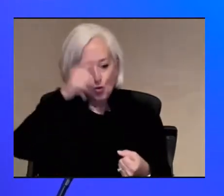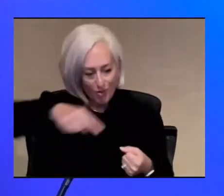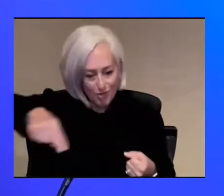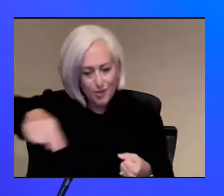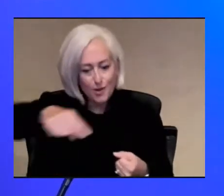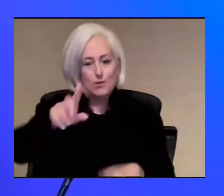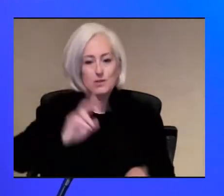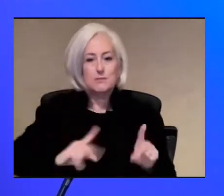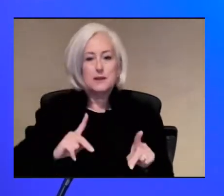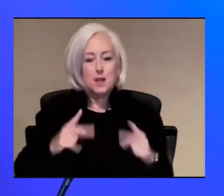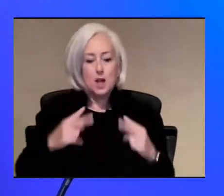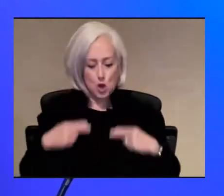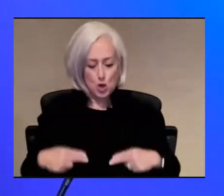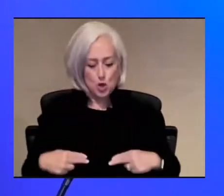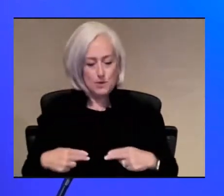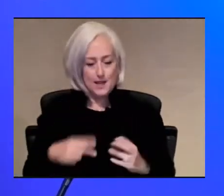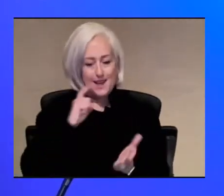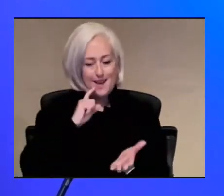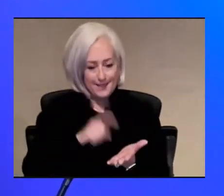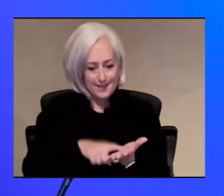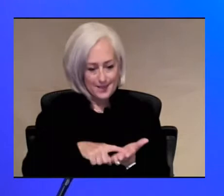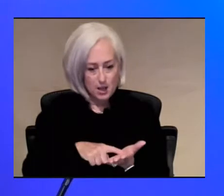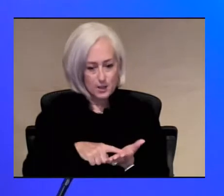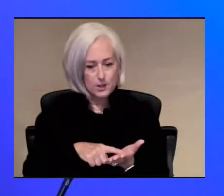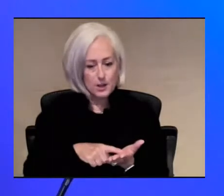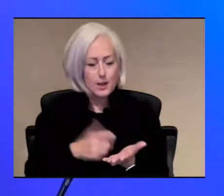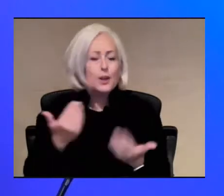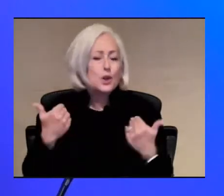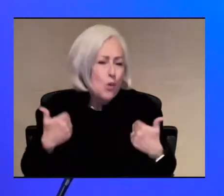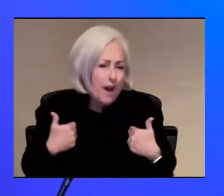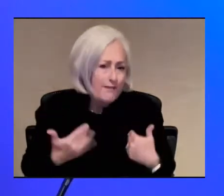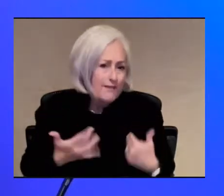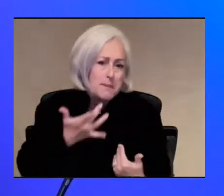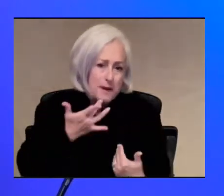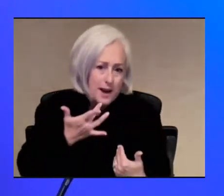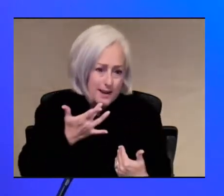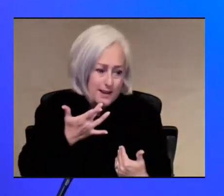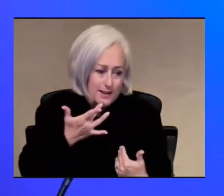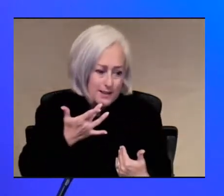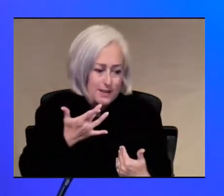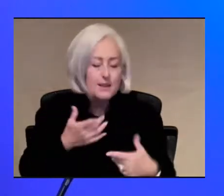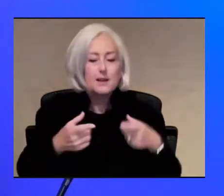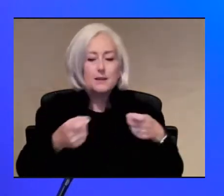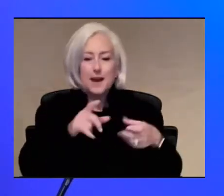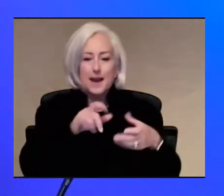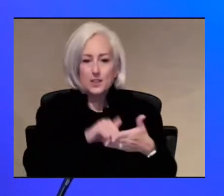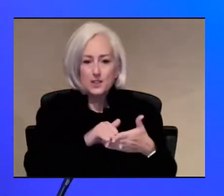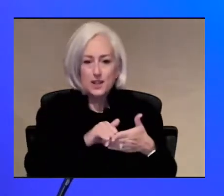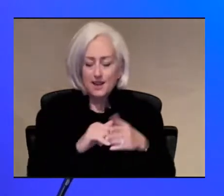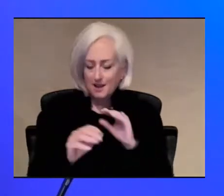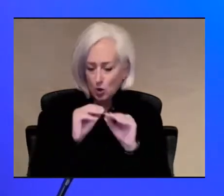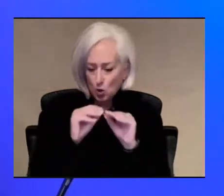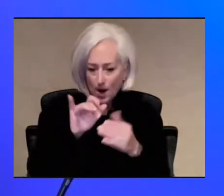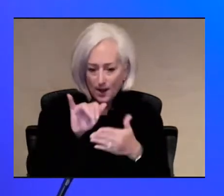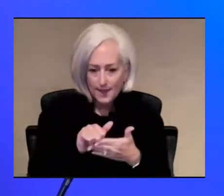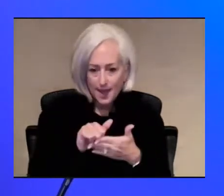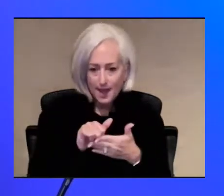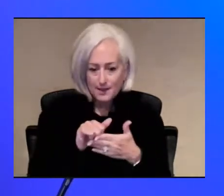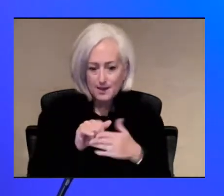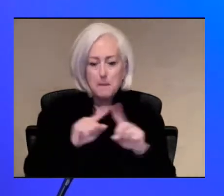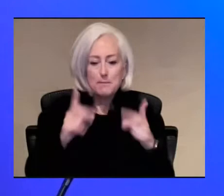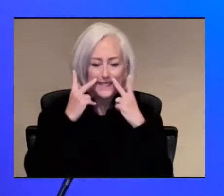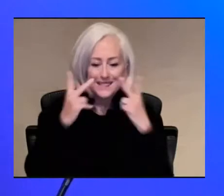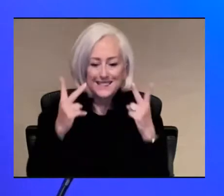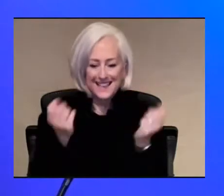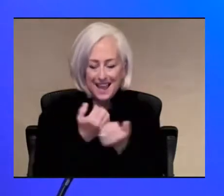people, acknowledge that we have biases and deal with those, correct those, but look at individuals as humans and that everyone deserves